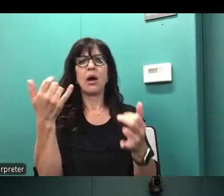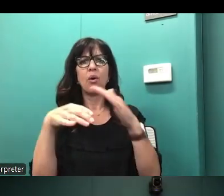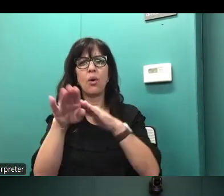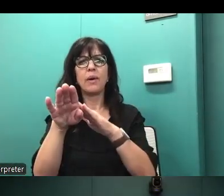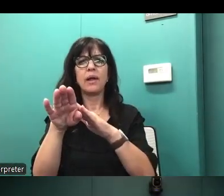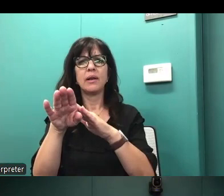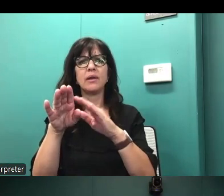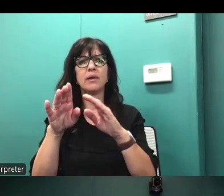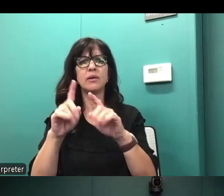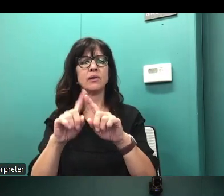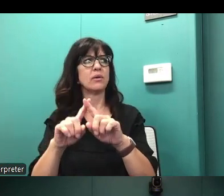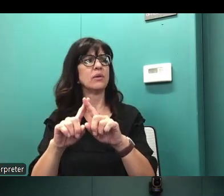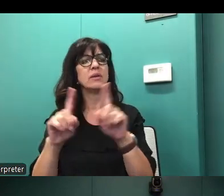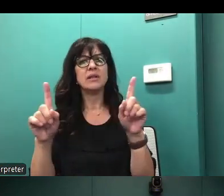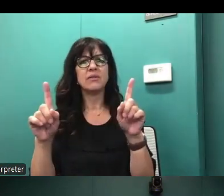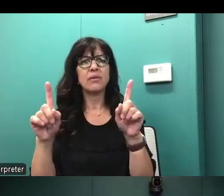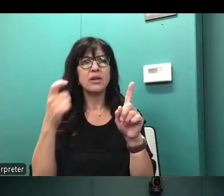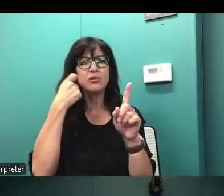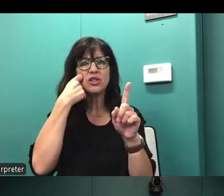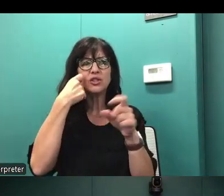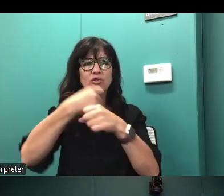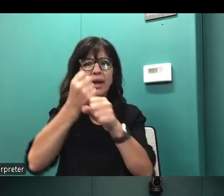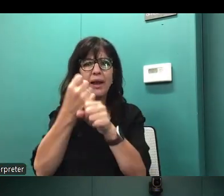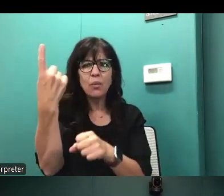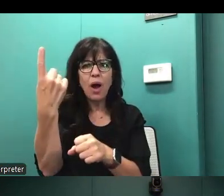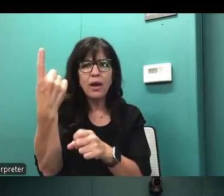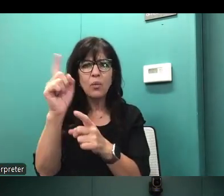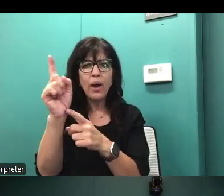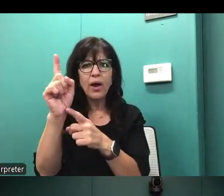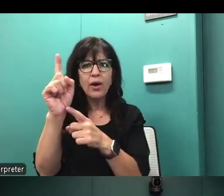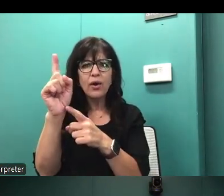into, where's the one that you just created?